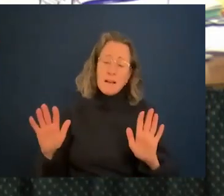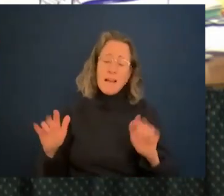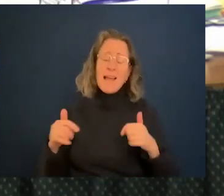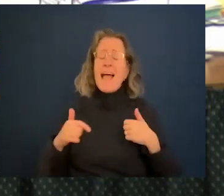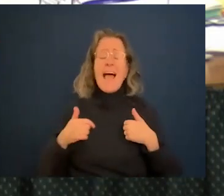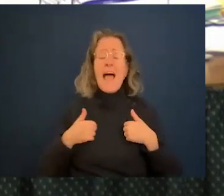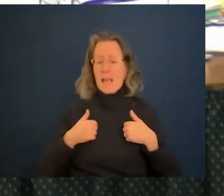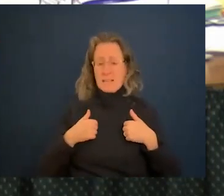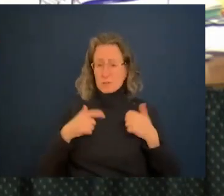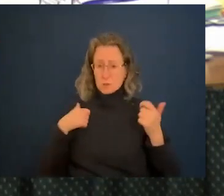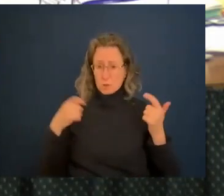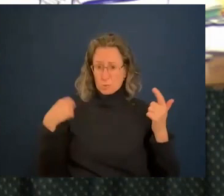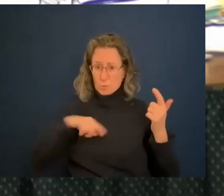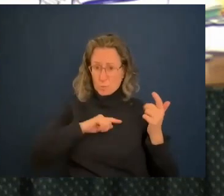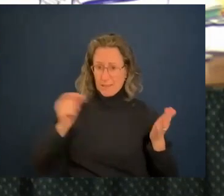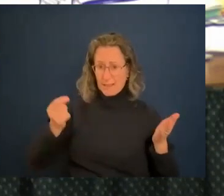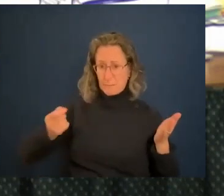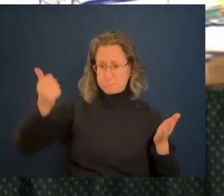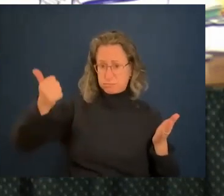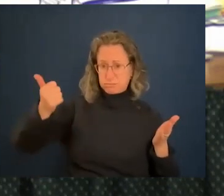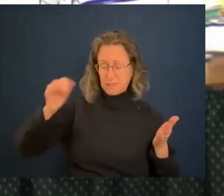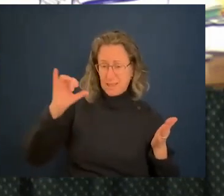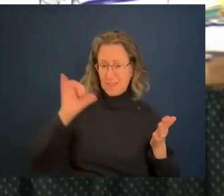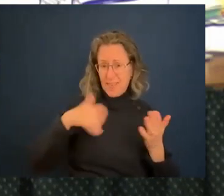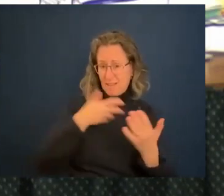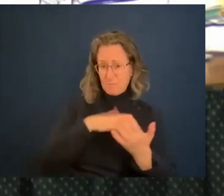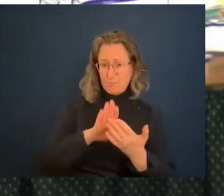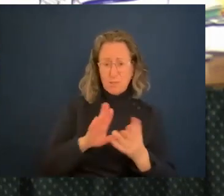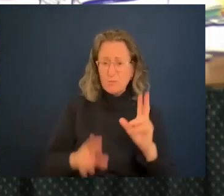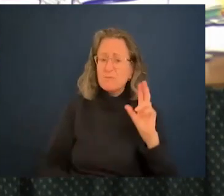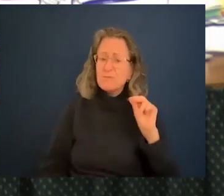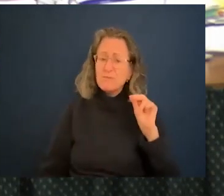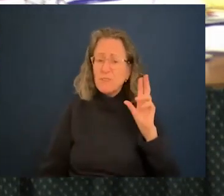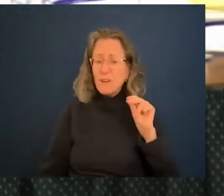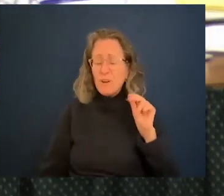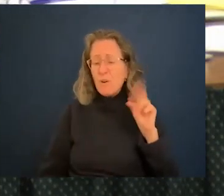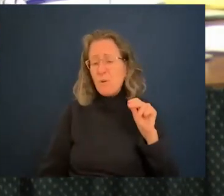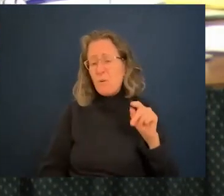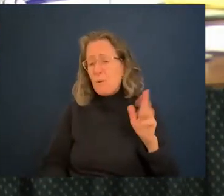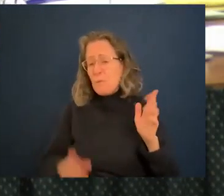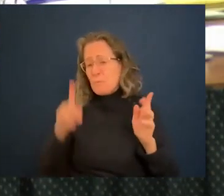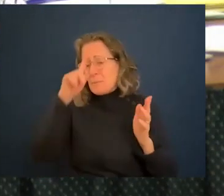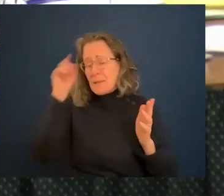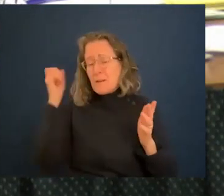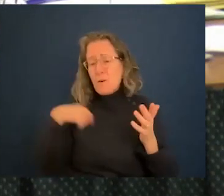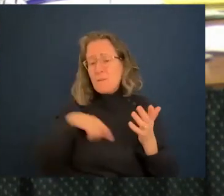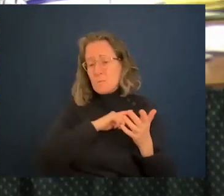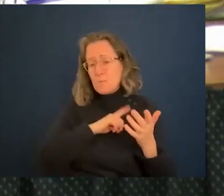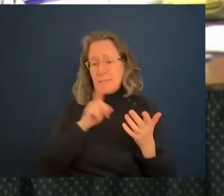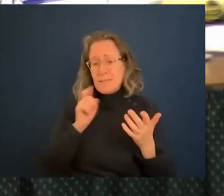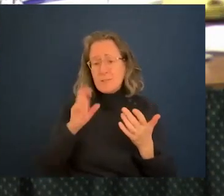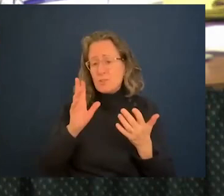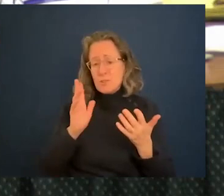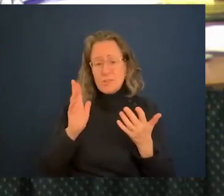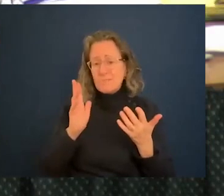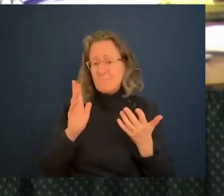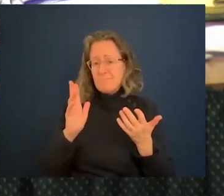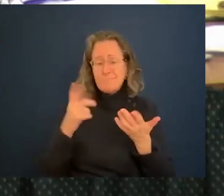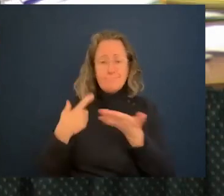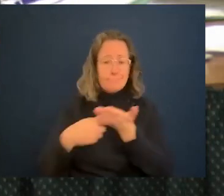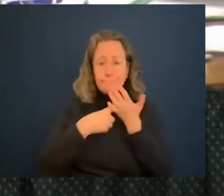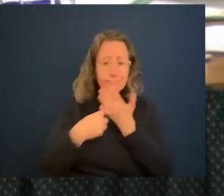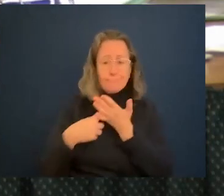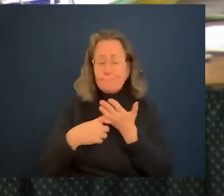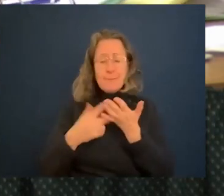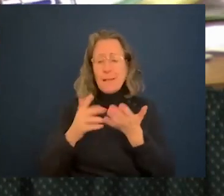of provide for whatever landscape might be available and our choices going forward and one of the